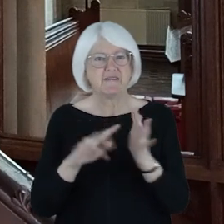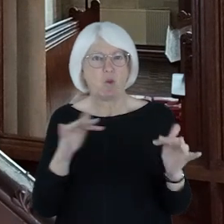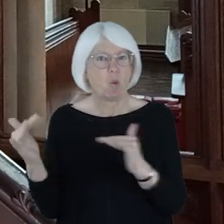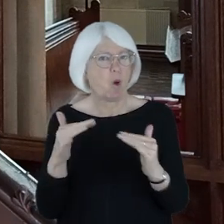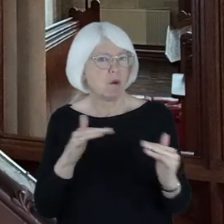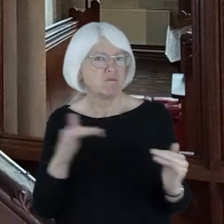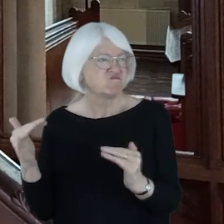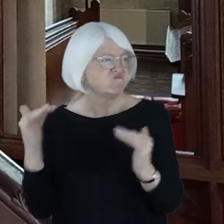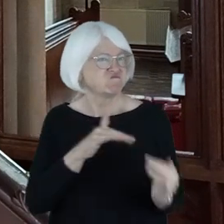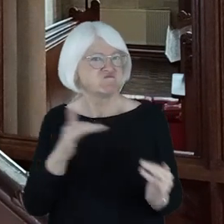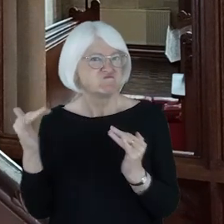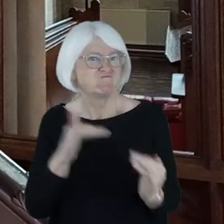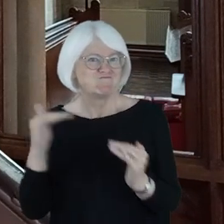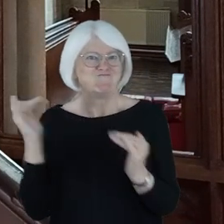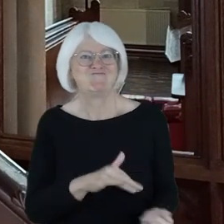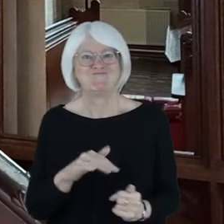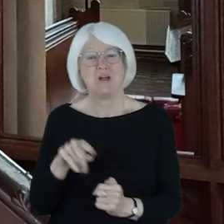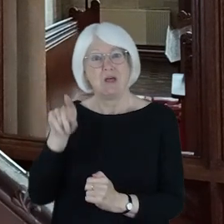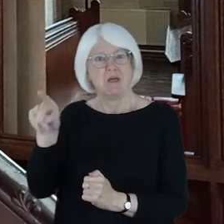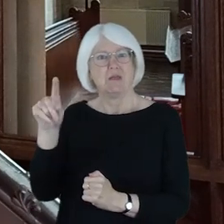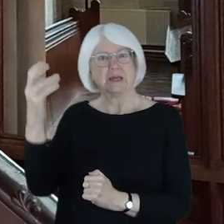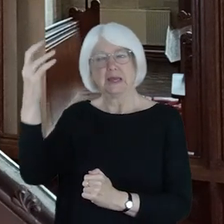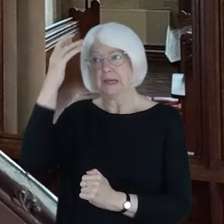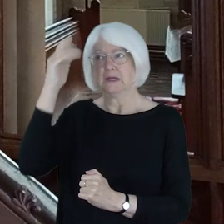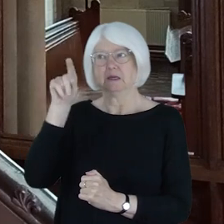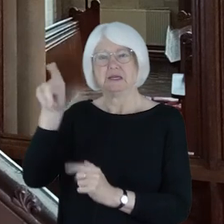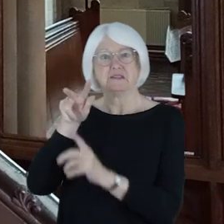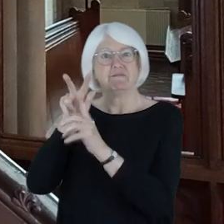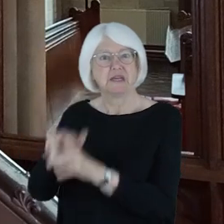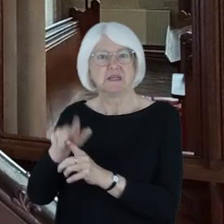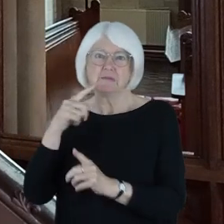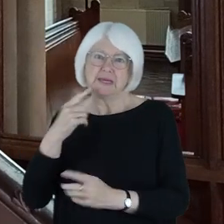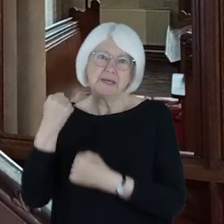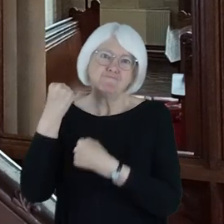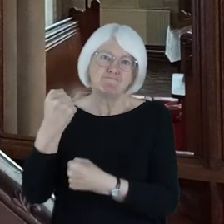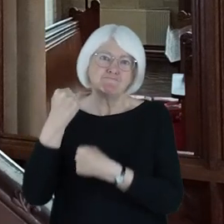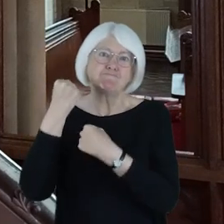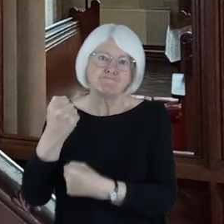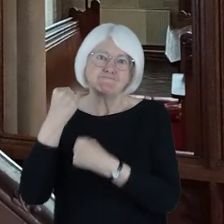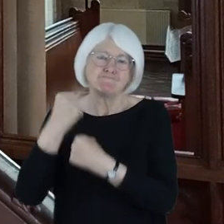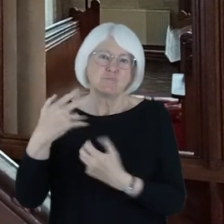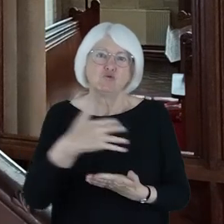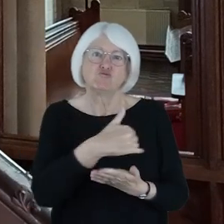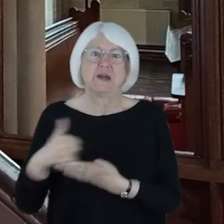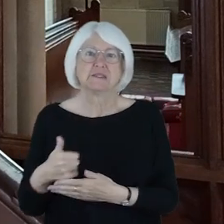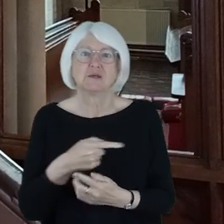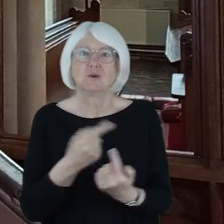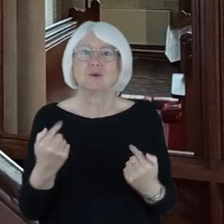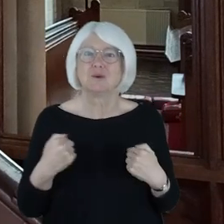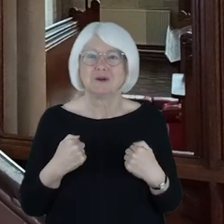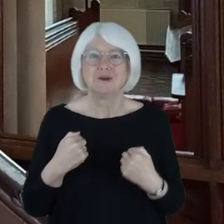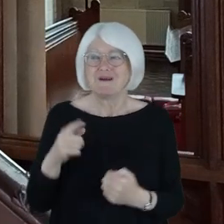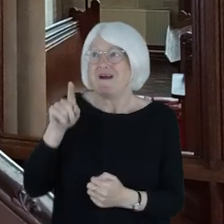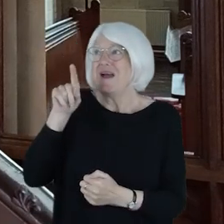king, the victim, leads this liberation charge. The firstborn from the dead, in him the fullness of God